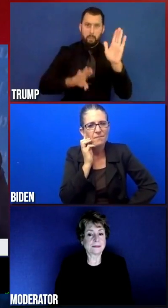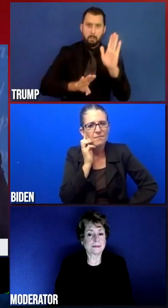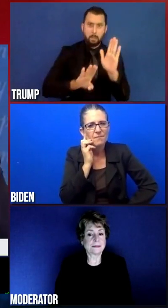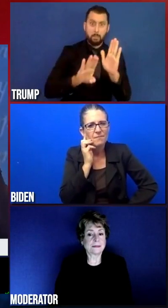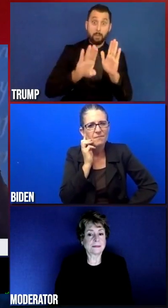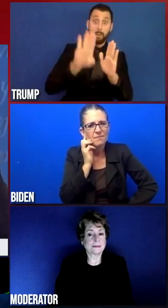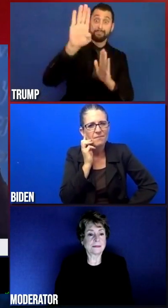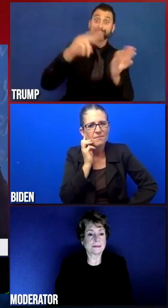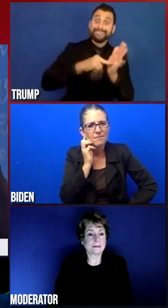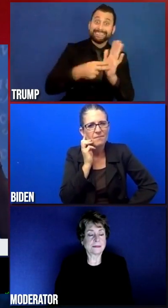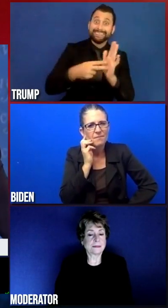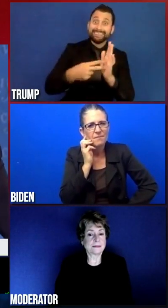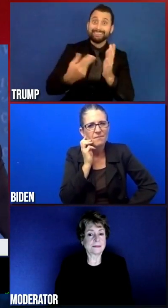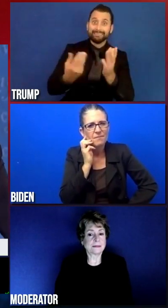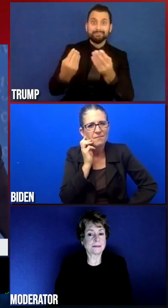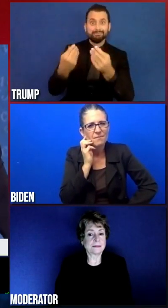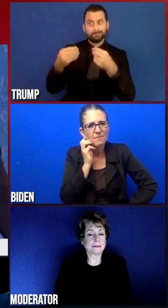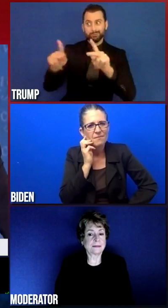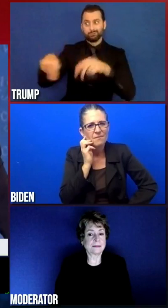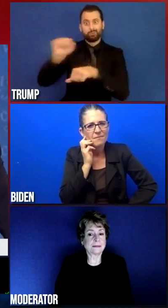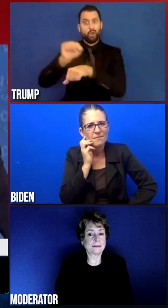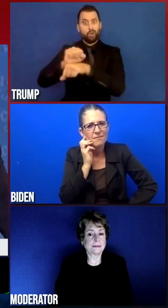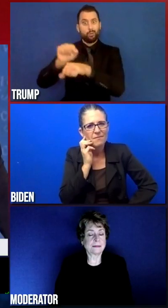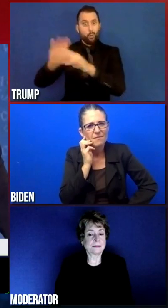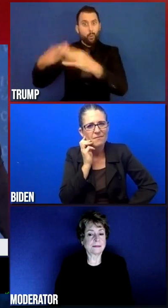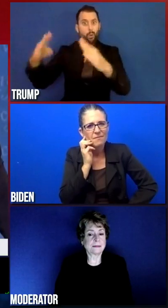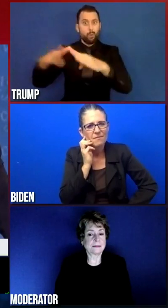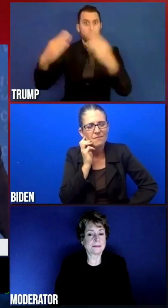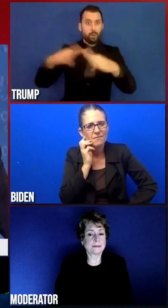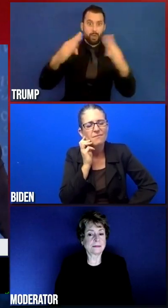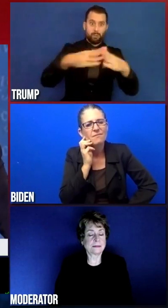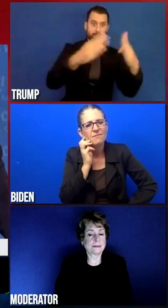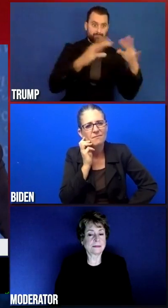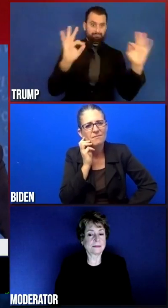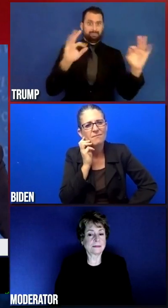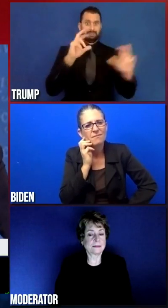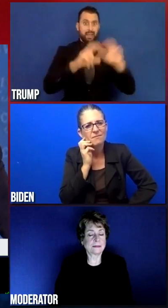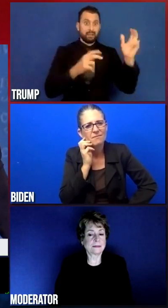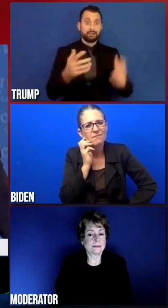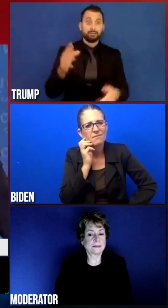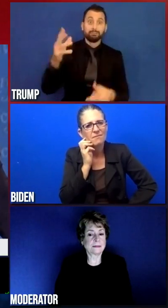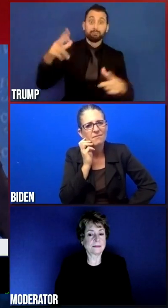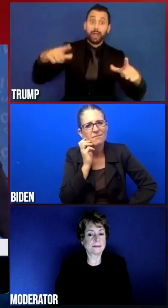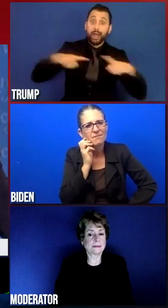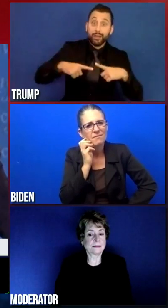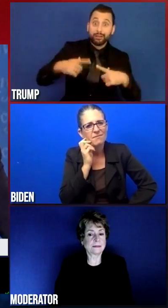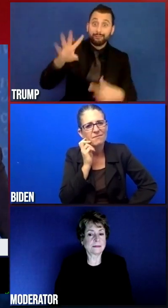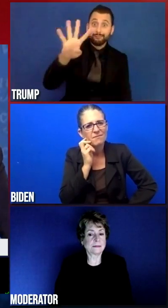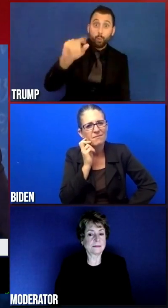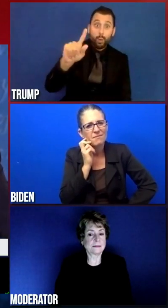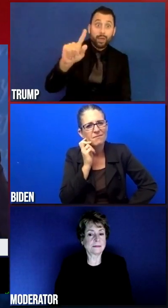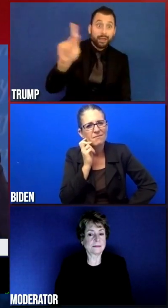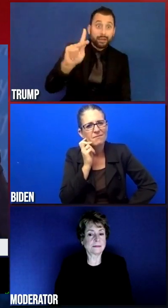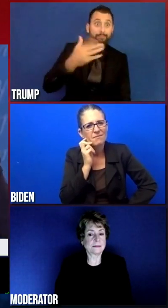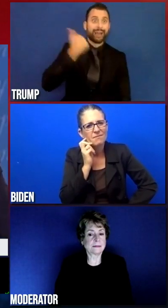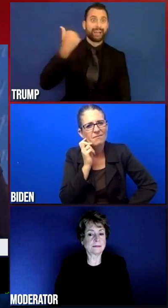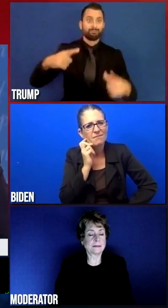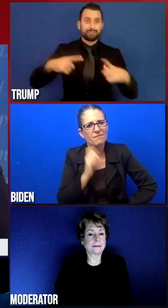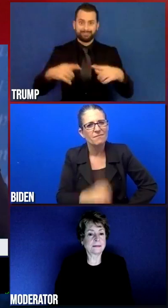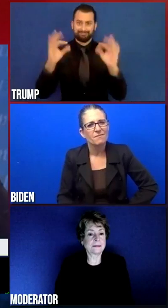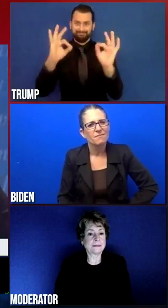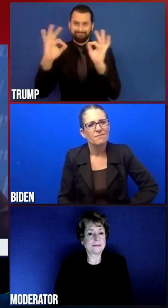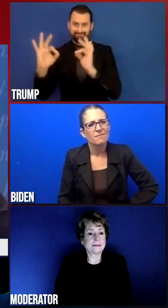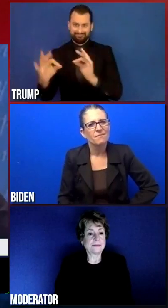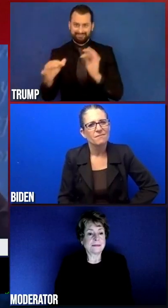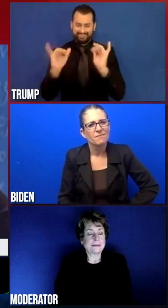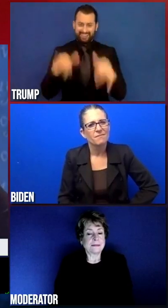you got in, if you ever became president with your ideas, you want to terminate my taxes, I'll tell you what, you'll lose half of the companies